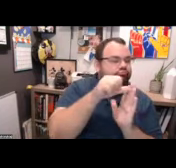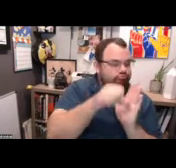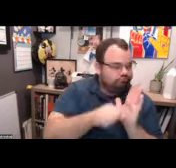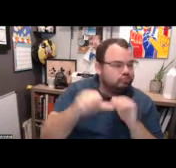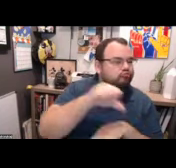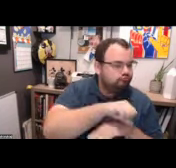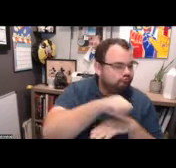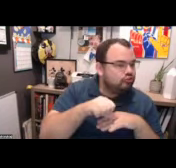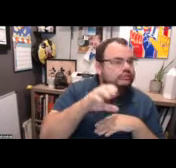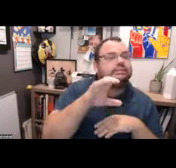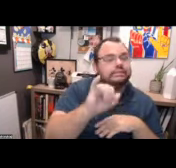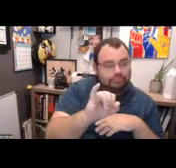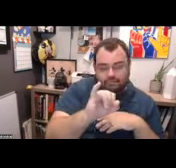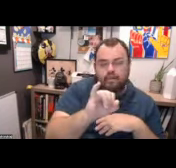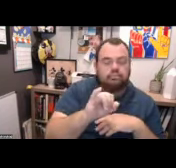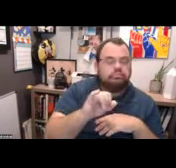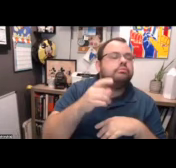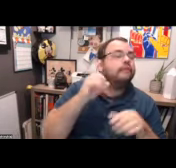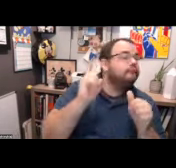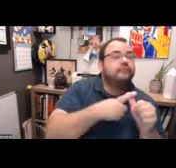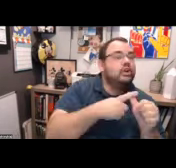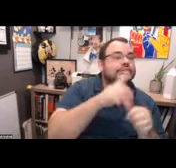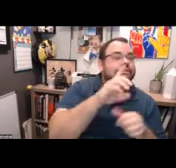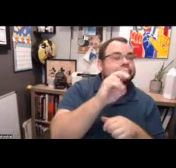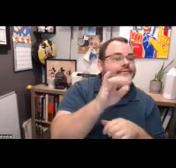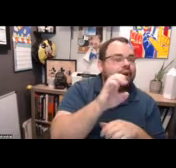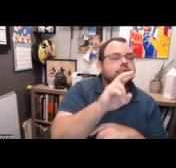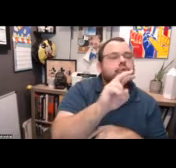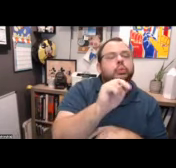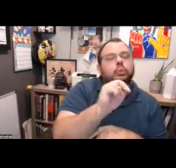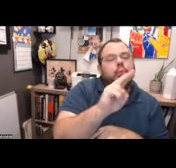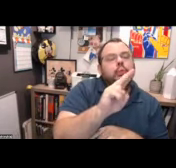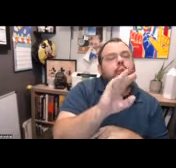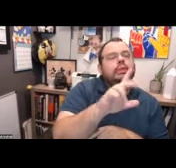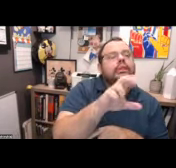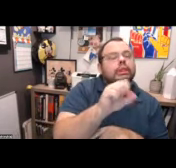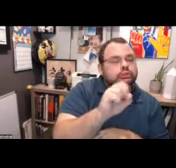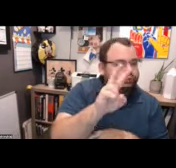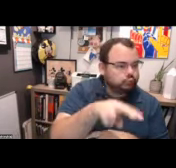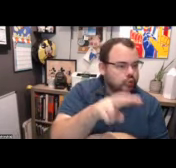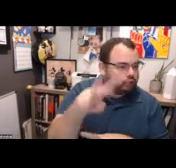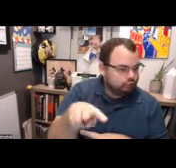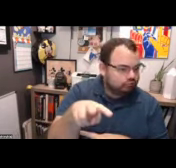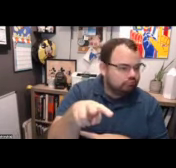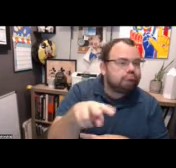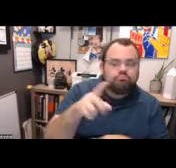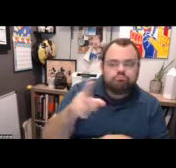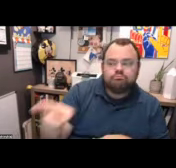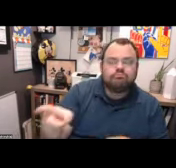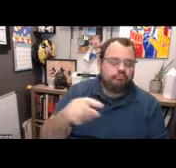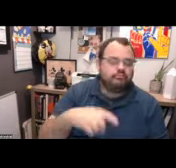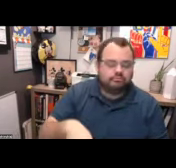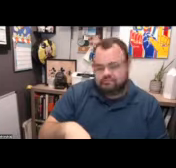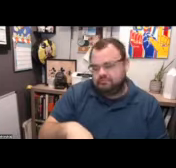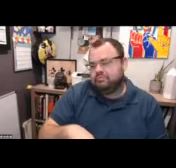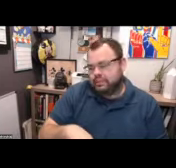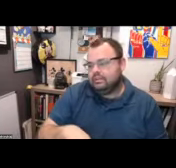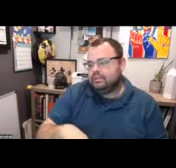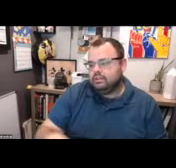Okay, in that time, I got the surgery for cochlear implants. And the first device was called the Nucleus